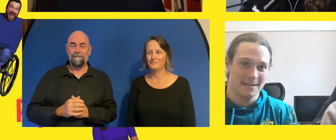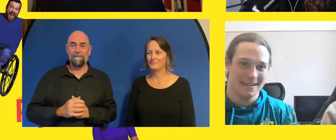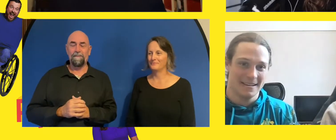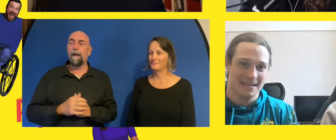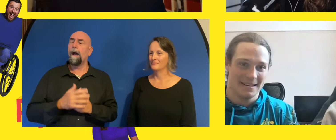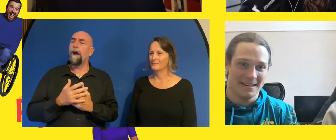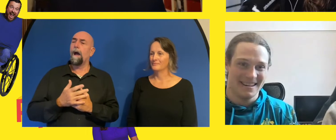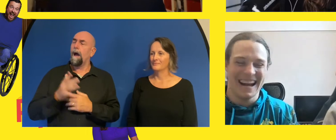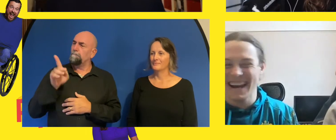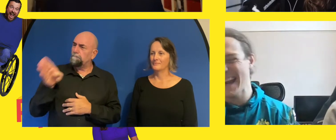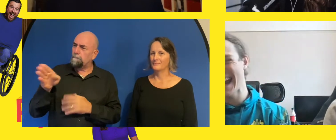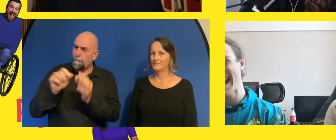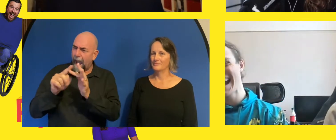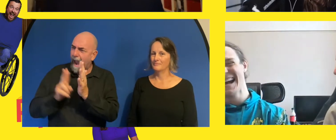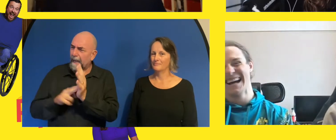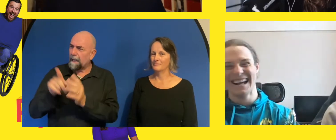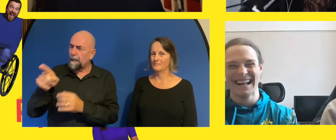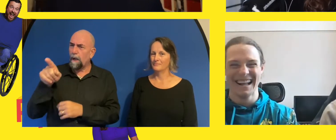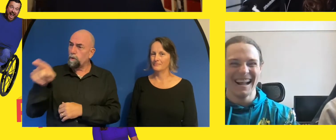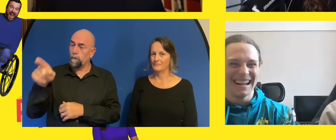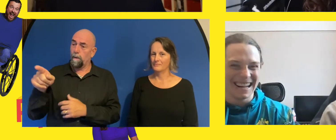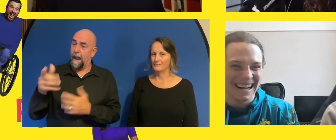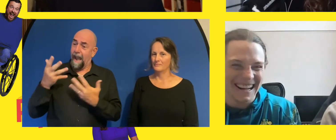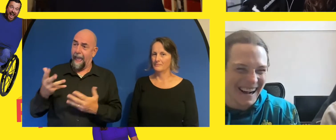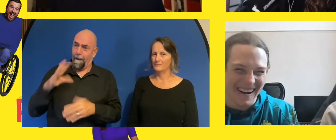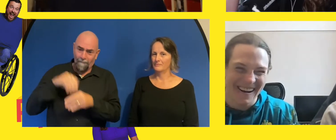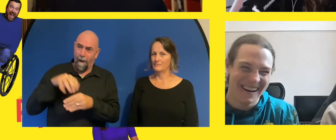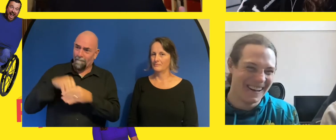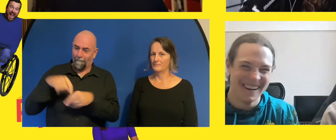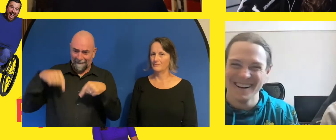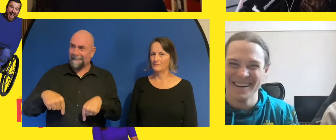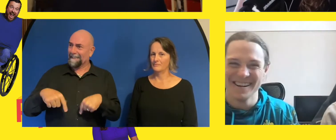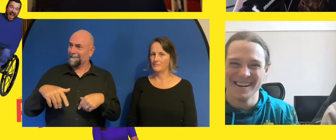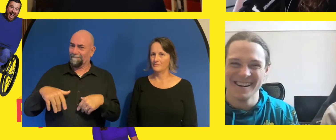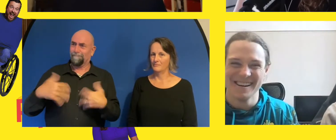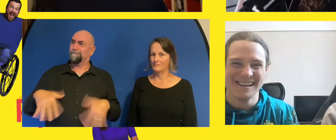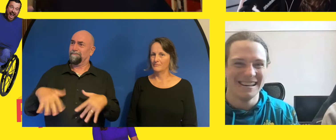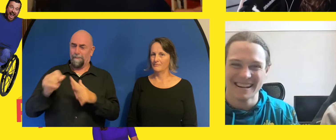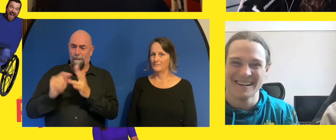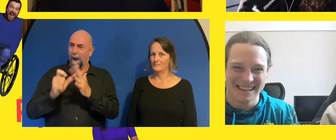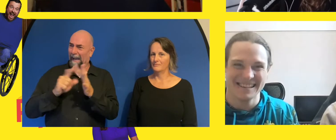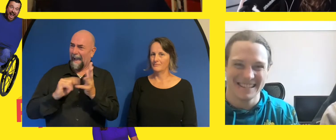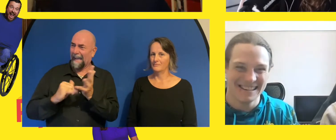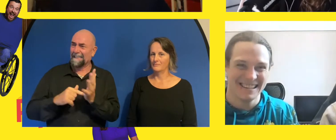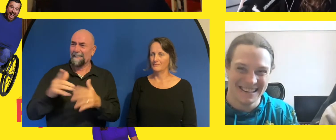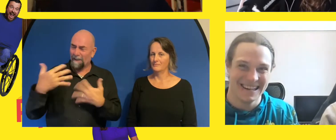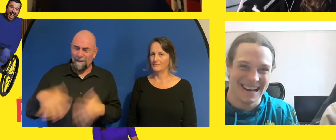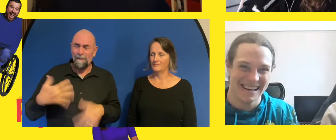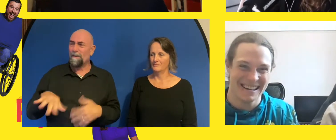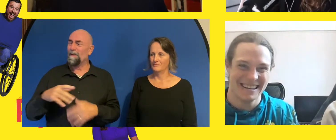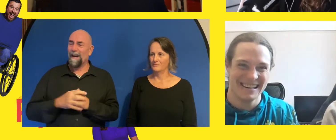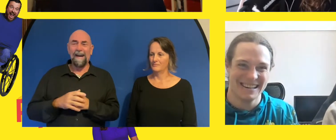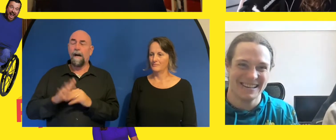Little Ripper at the moment. You've been in here. It's your third attendance within the games period. But we had to get you back because you've